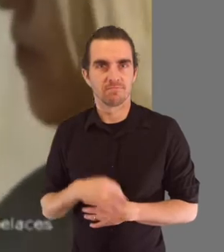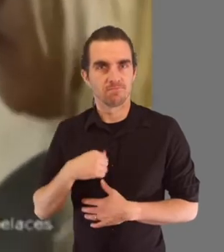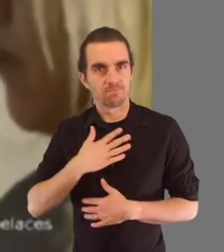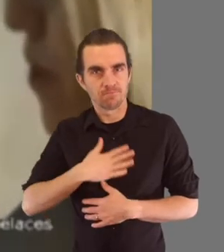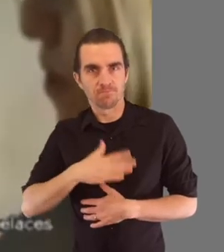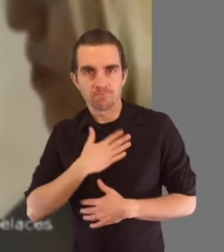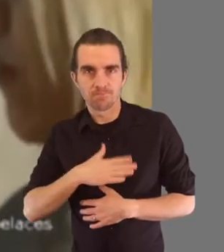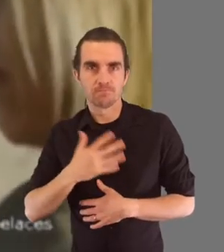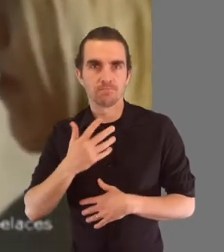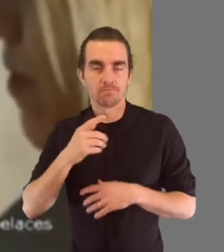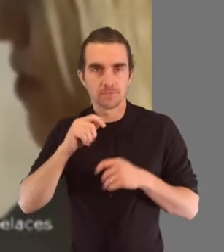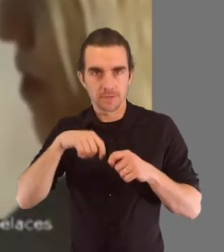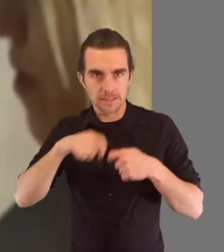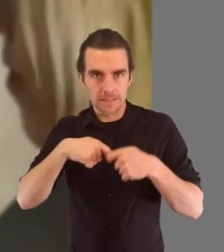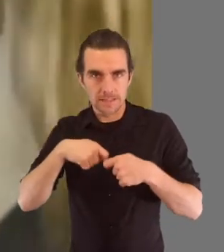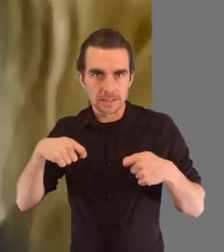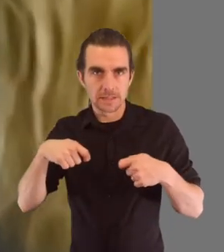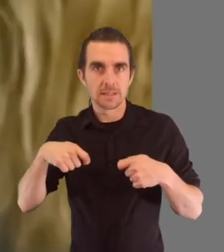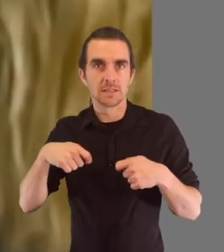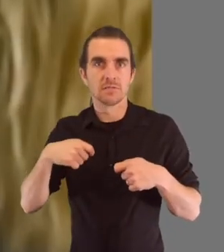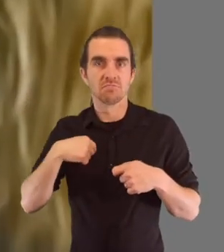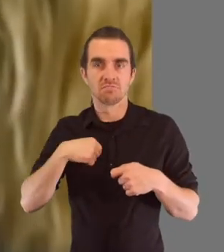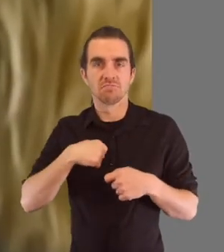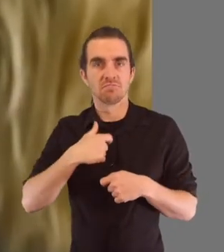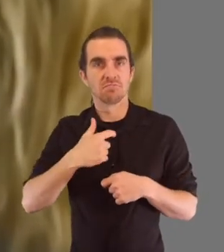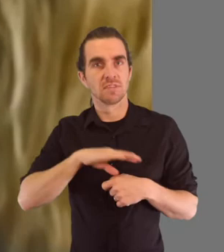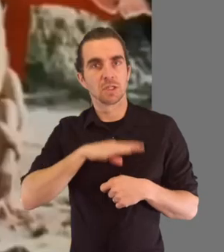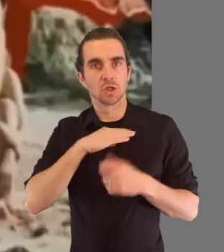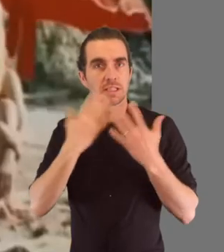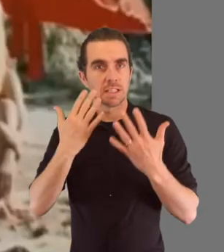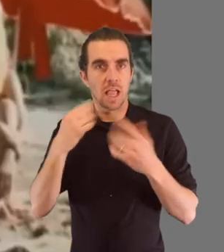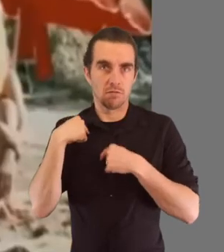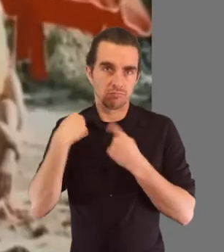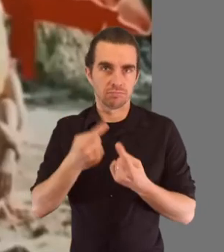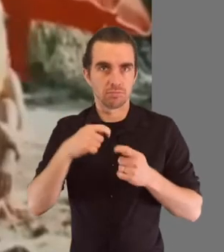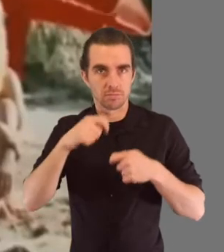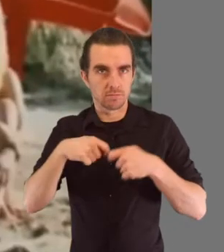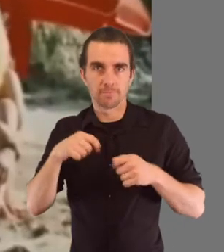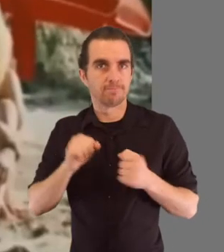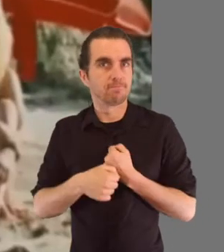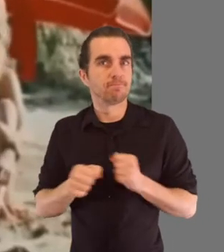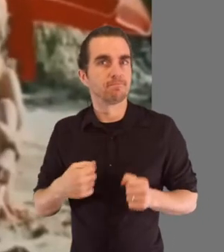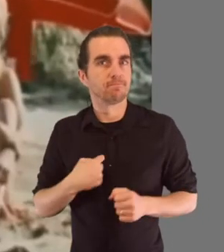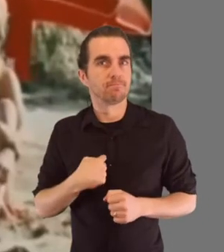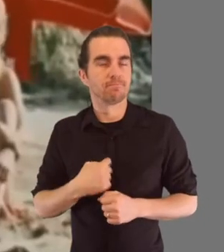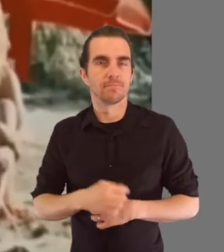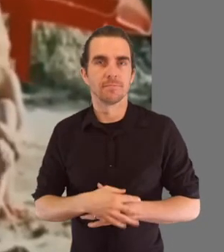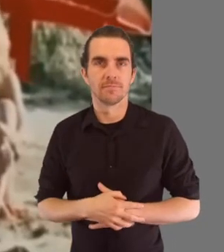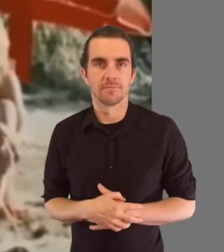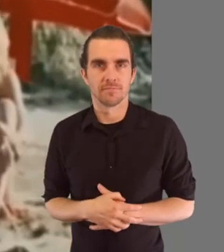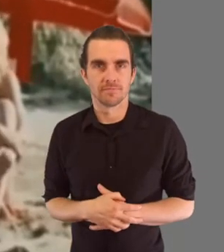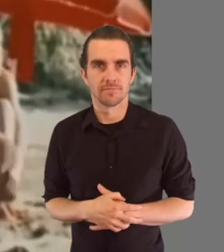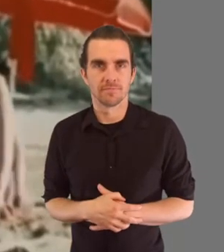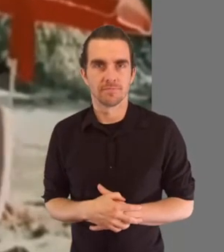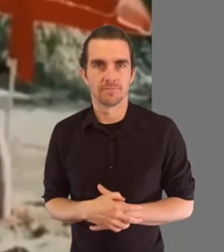and I've been tying my shoelaces since I was 10. That's because earlier she'd offered to tie his shoelace. She looks back embarrassed and